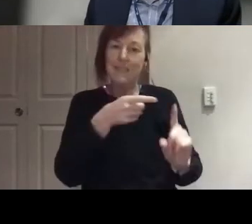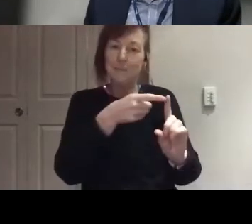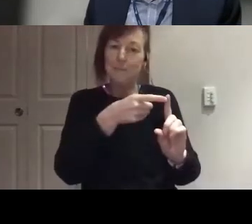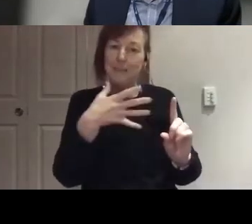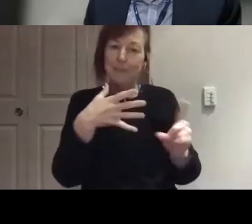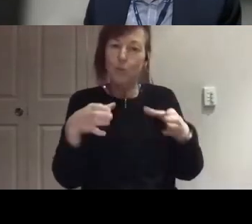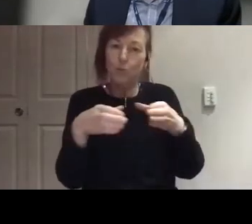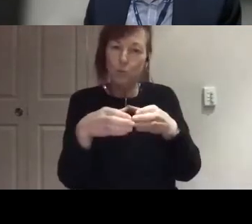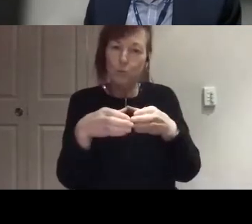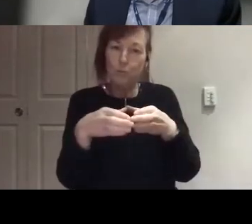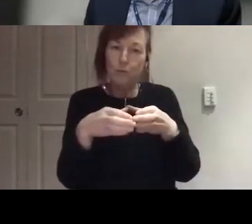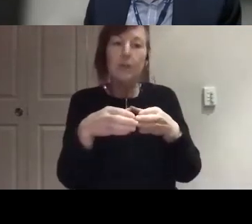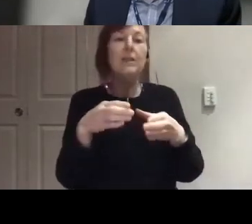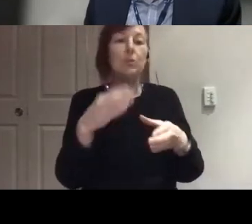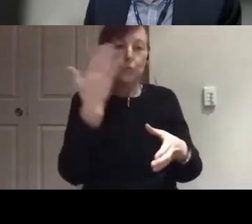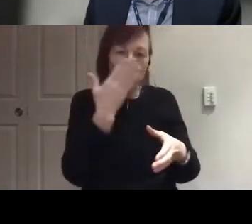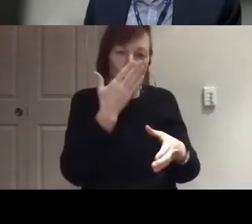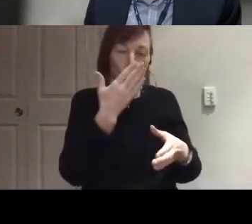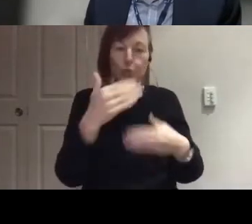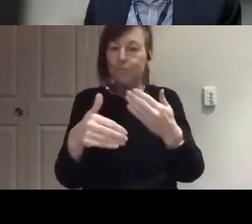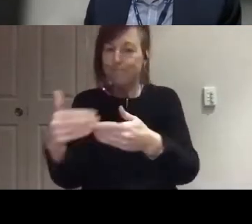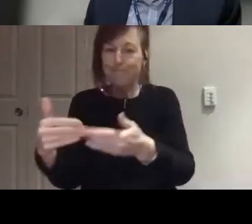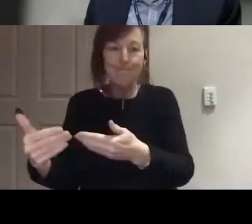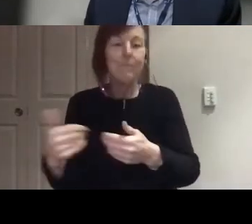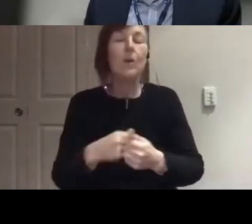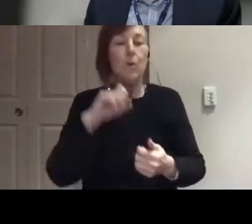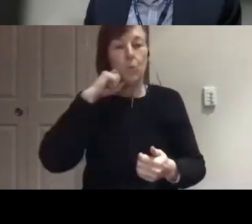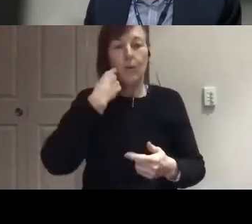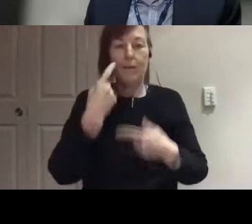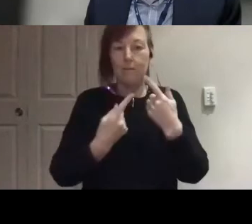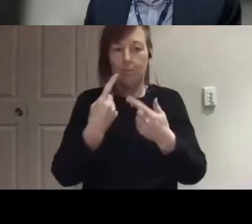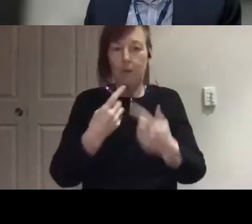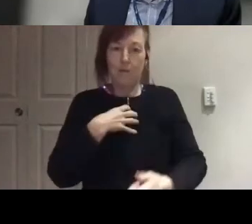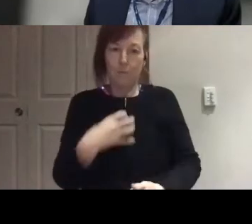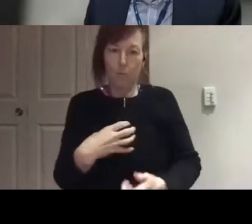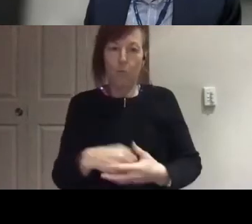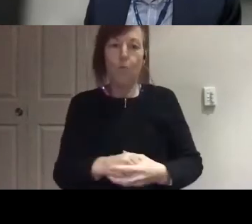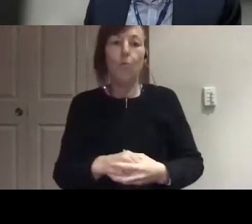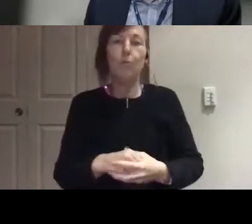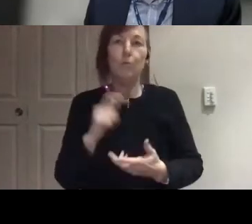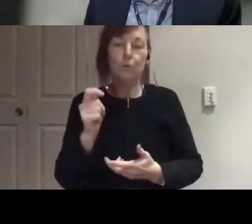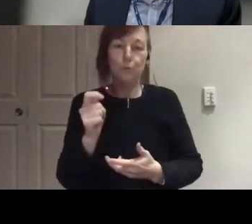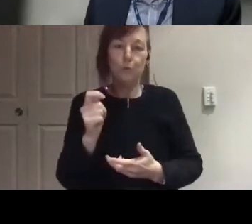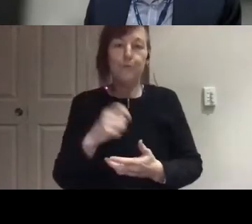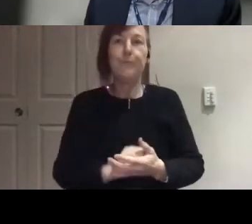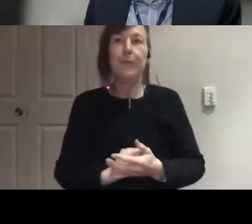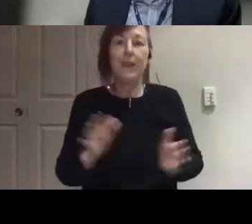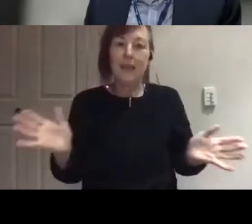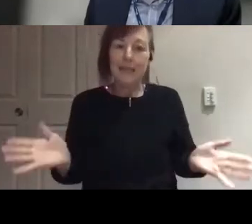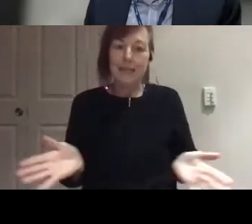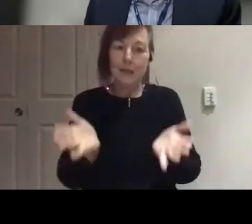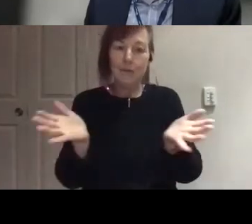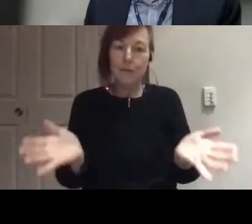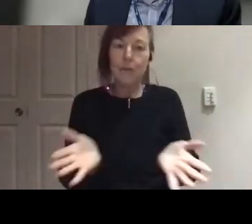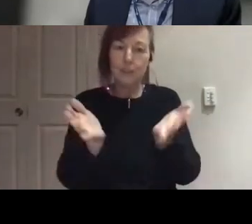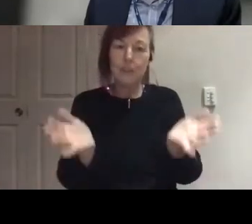minute, but certainly at the moment, now that we've got greater capacity at our testing sites in Shepparton, we are really encouraging, of course, at any